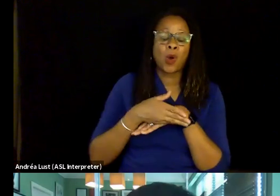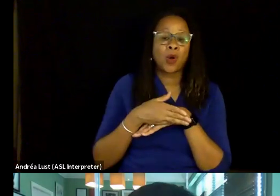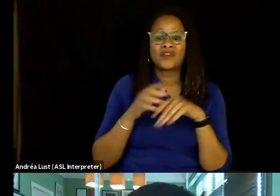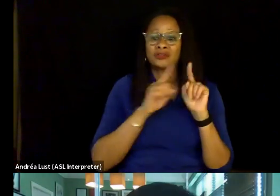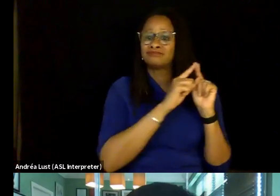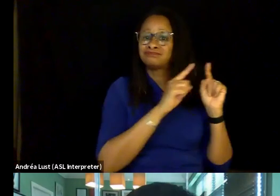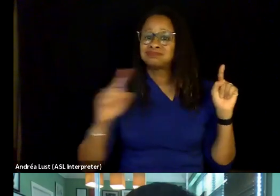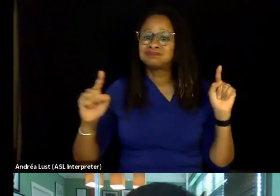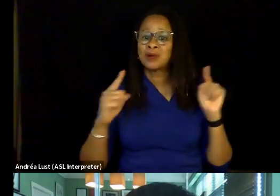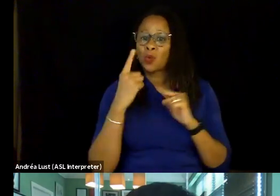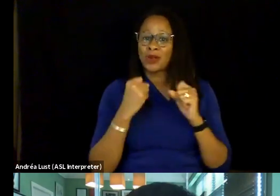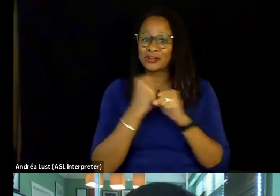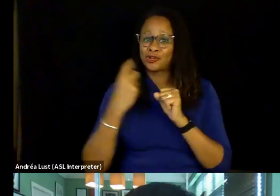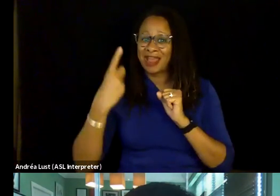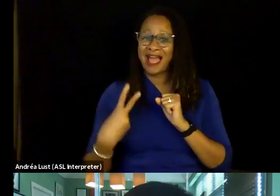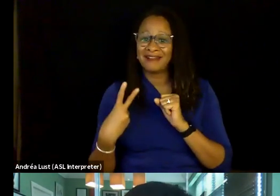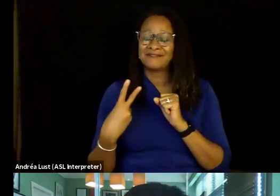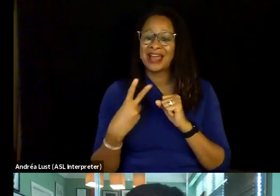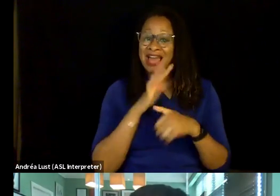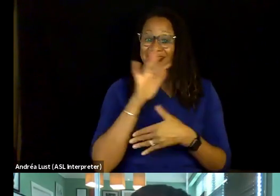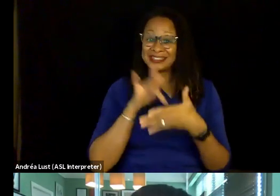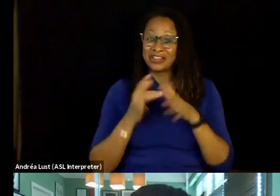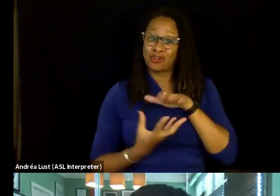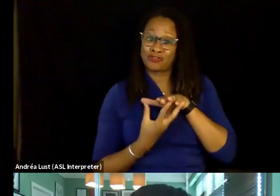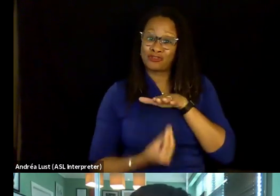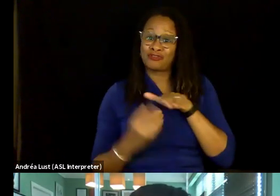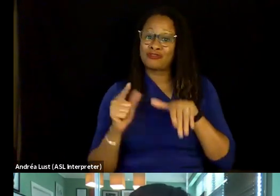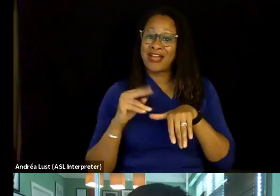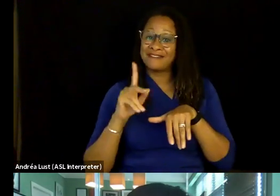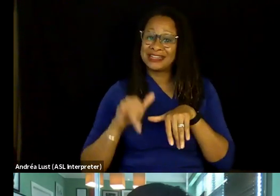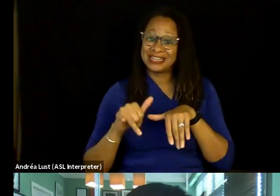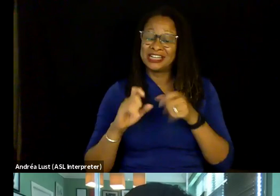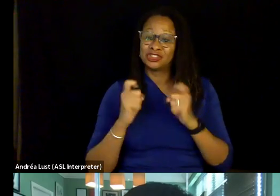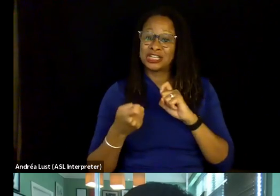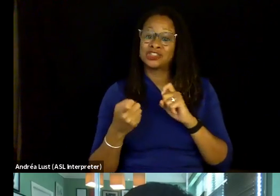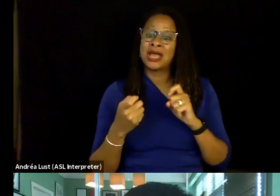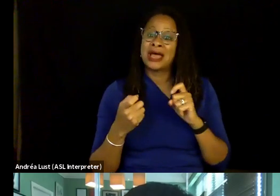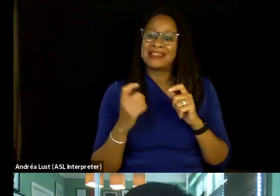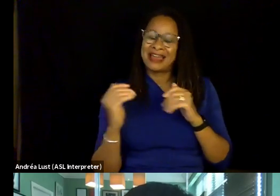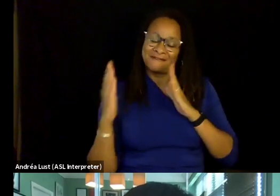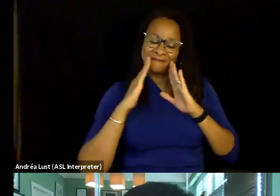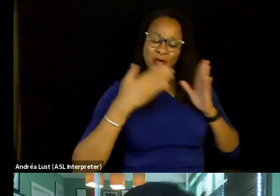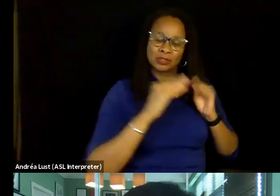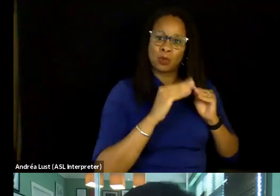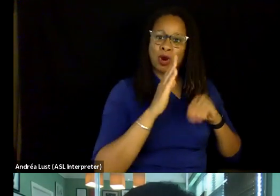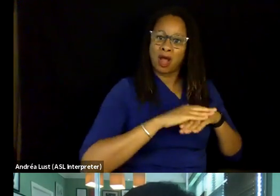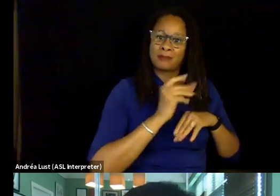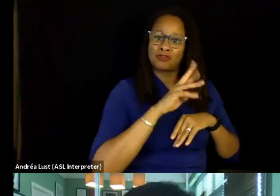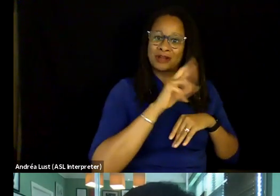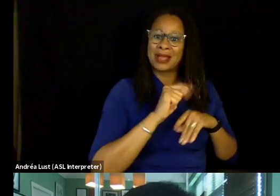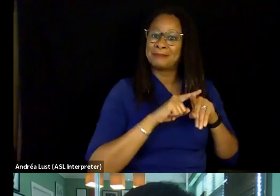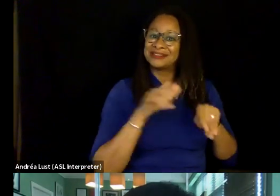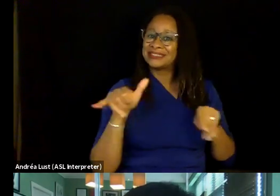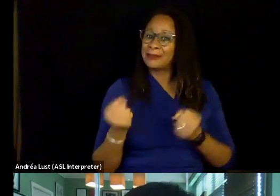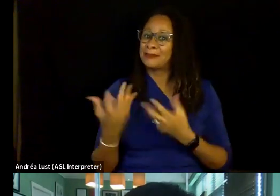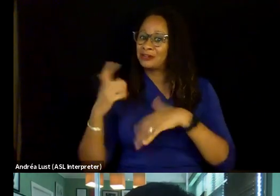gravity changes of the film. And when the center of gravity became Maria, I spent more time with Maria, but I was spending as much time with them,